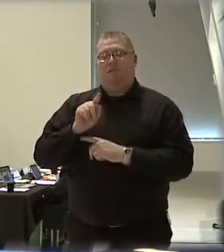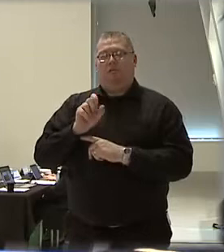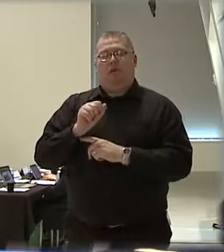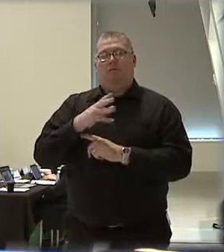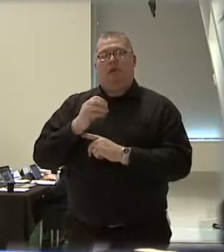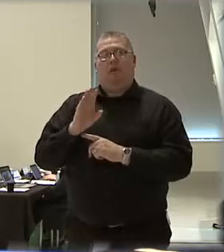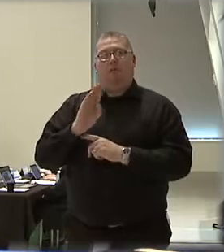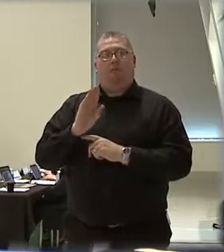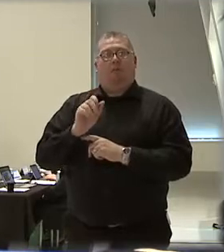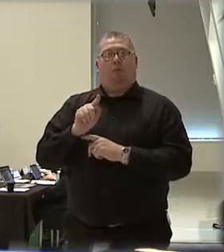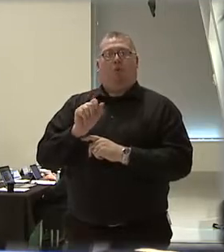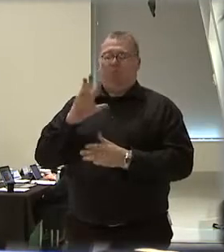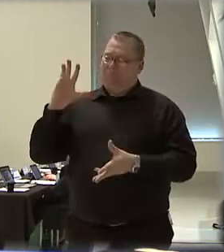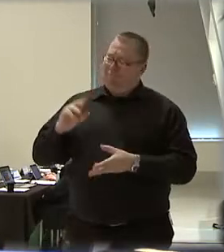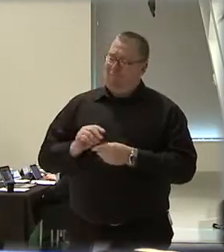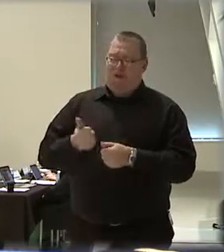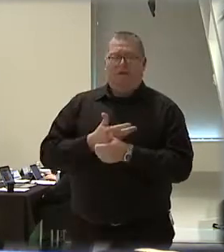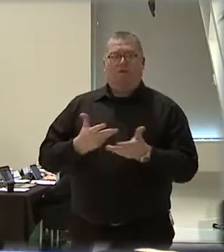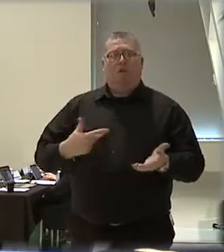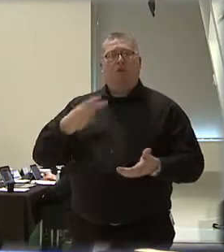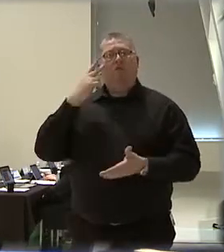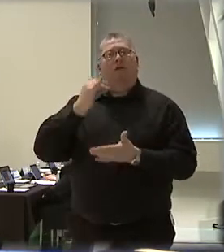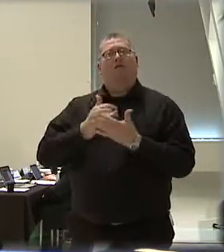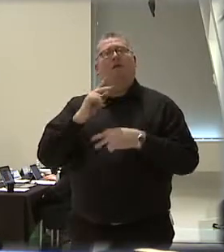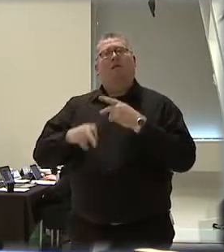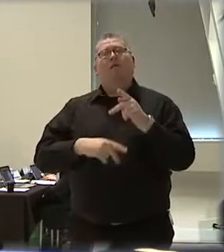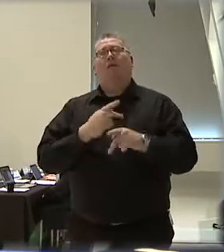groups that seek that kind of